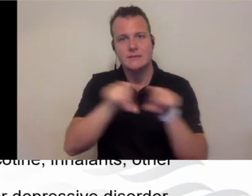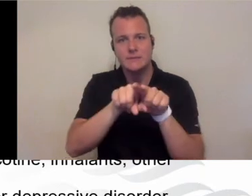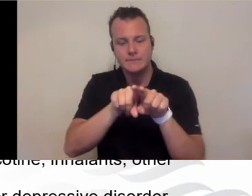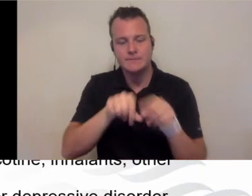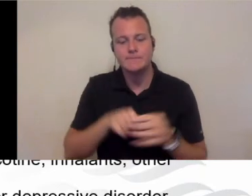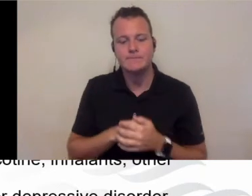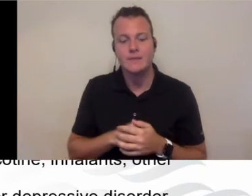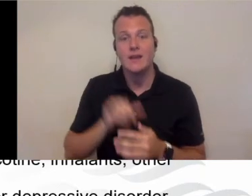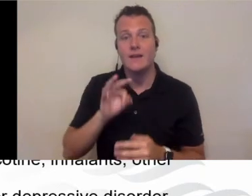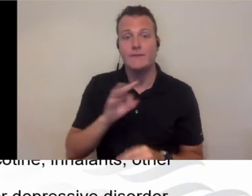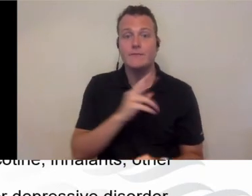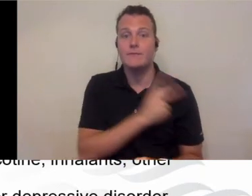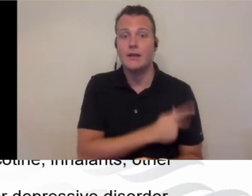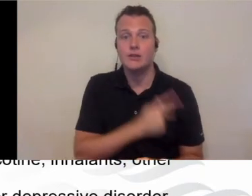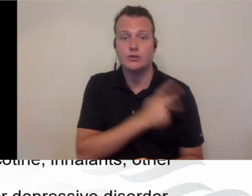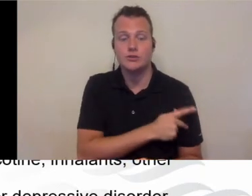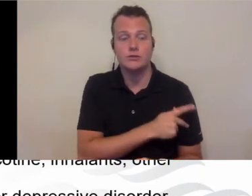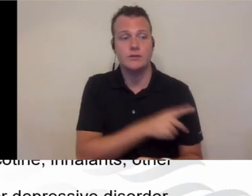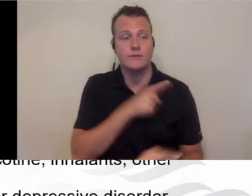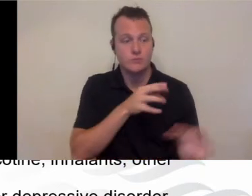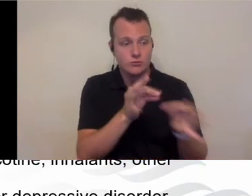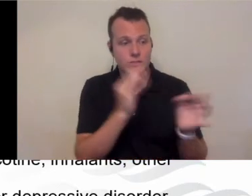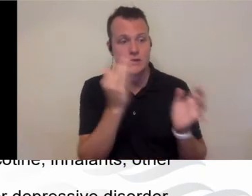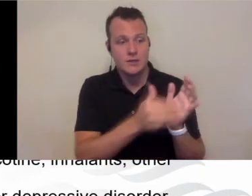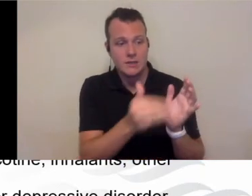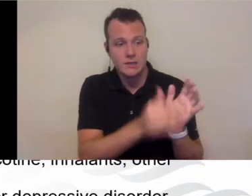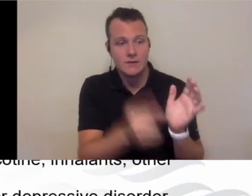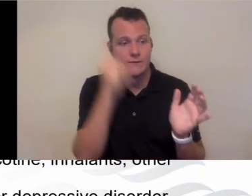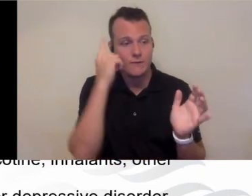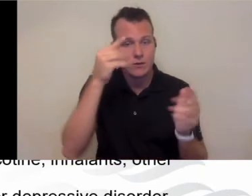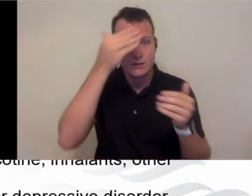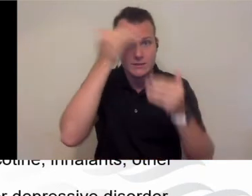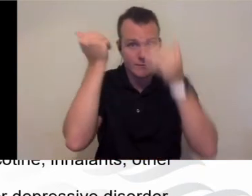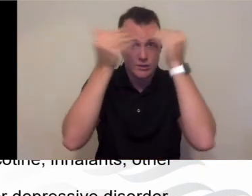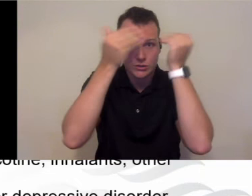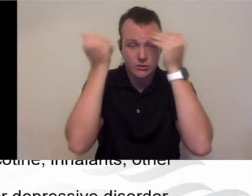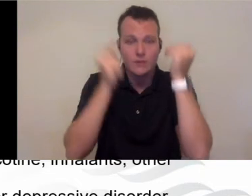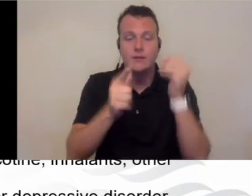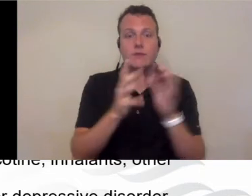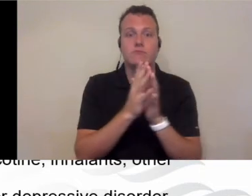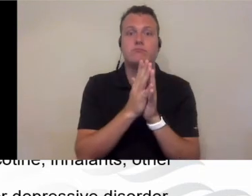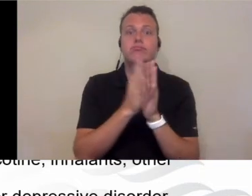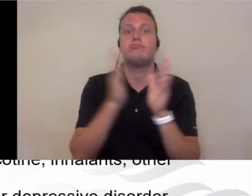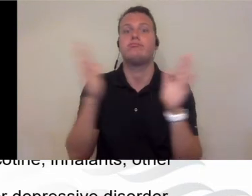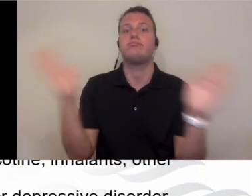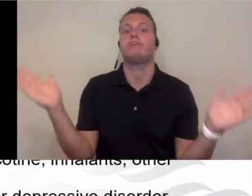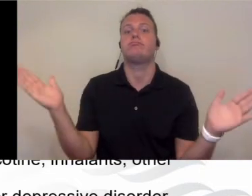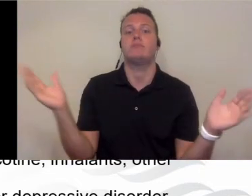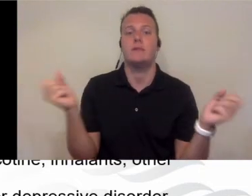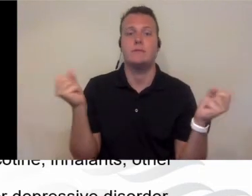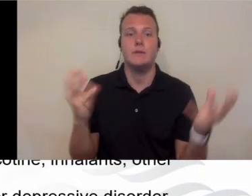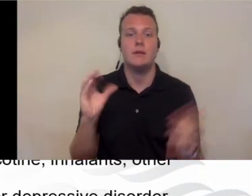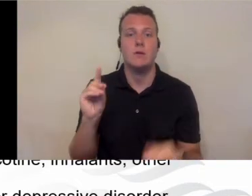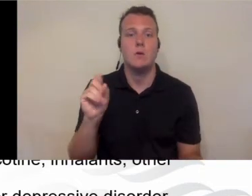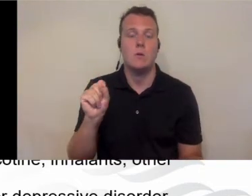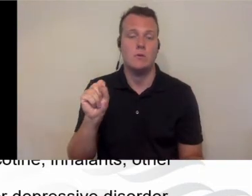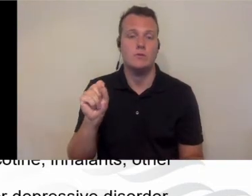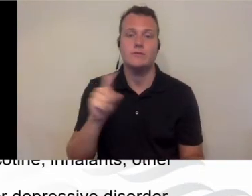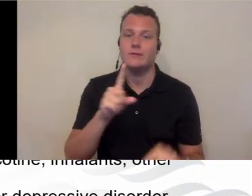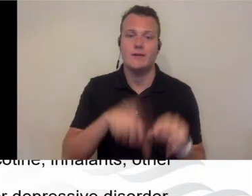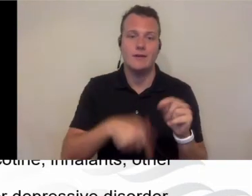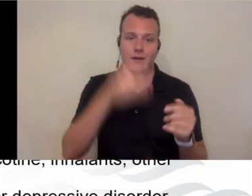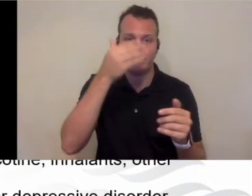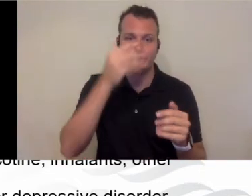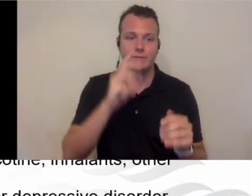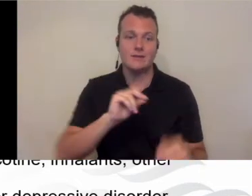keep instructing for dementia, that's the huge range of codes, and you cannot diagnose dementia. You'll have to